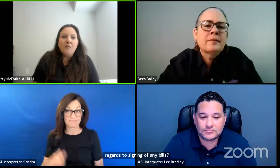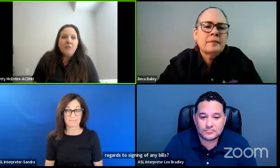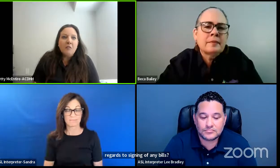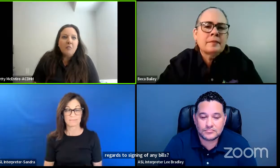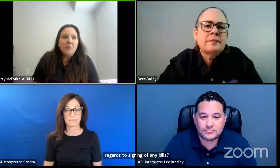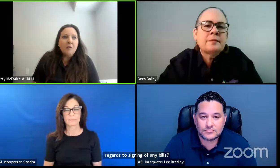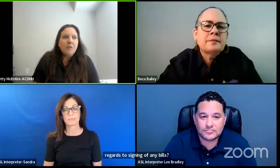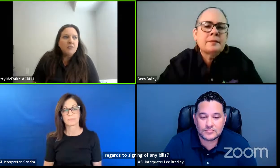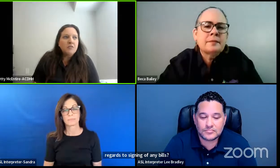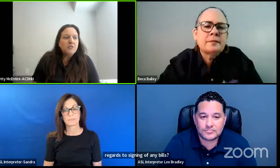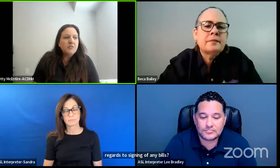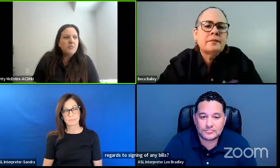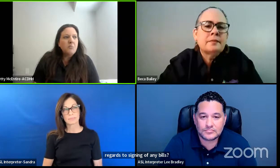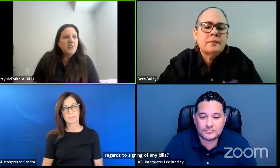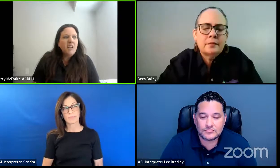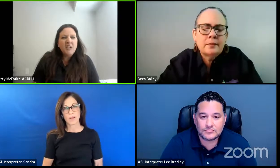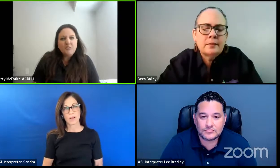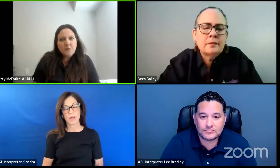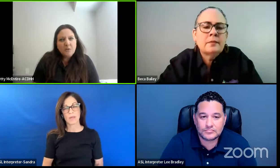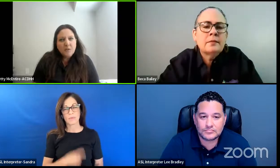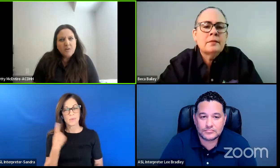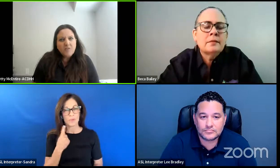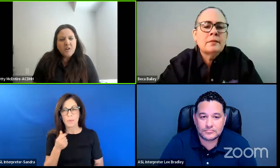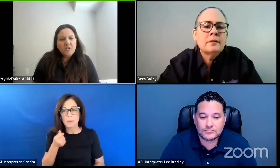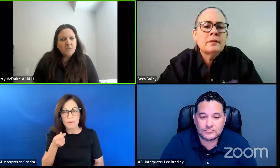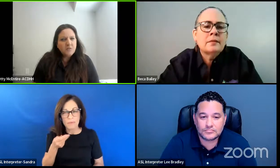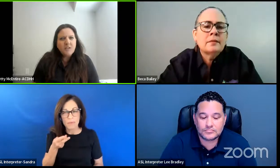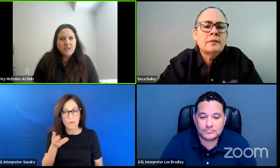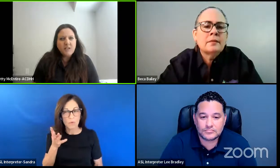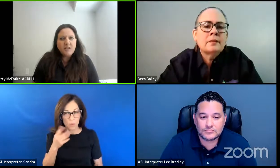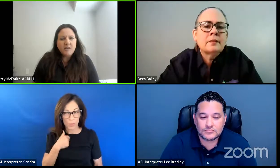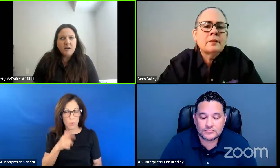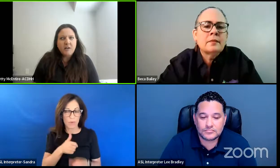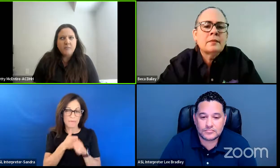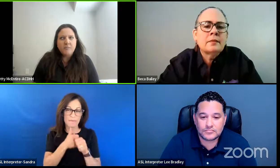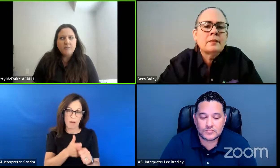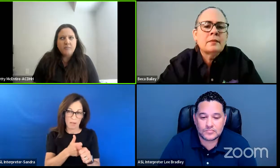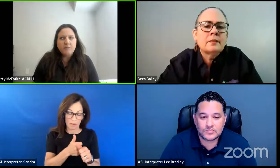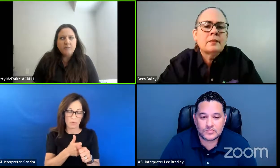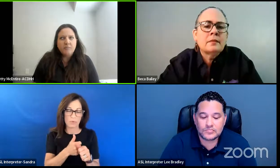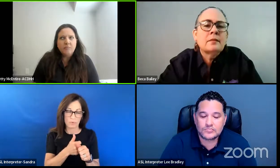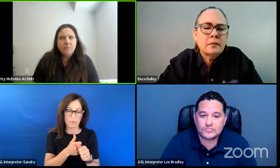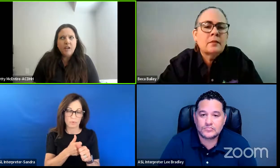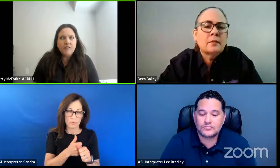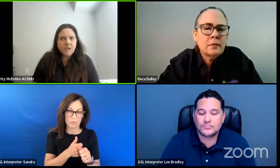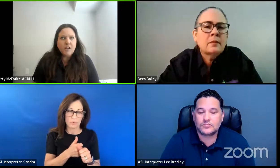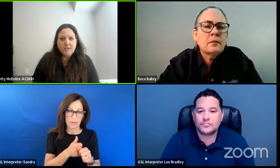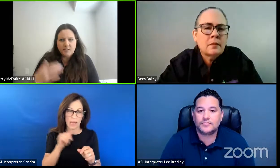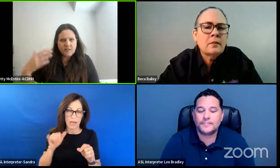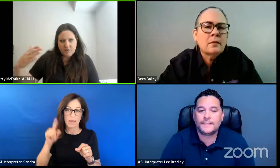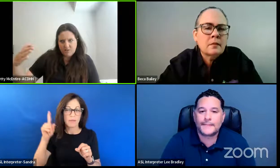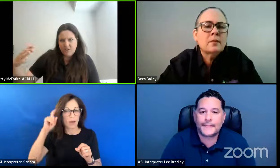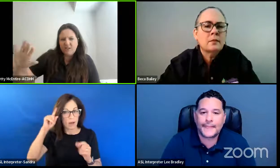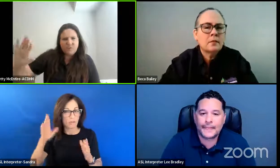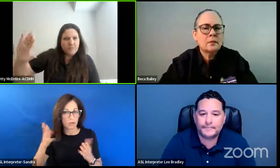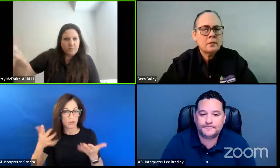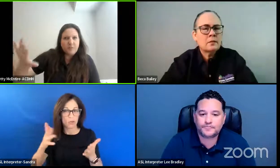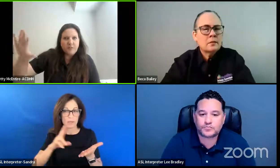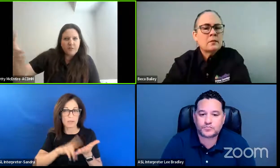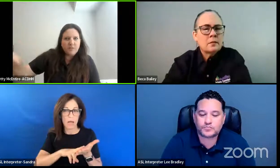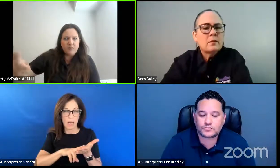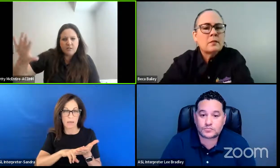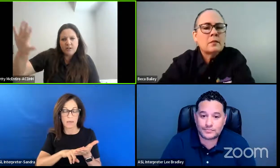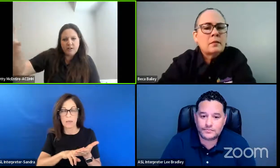One of the bills, there's only been a handful that we followed that he has signed, that just kind of in